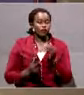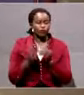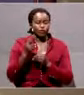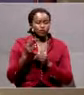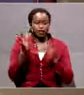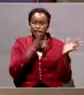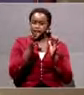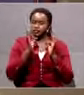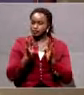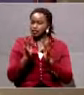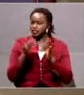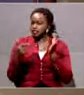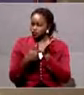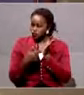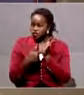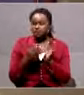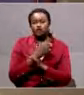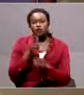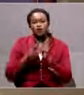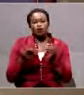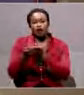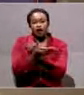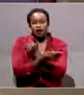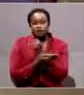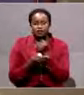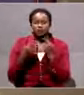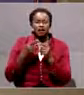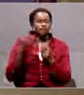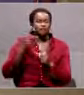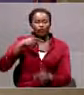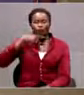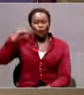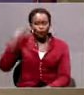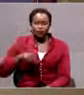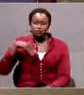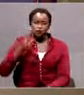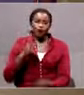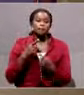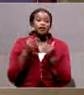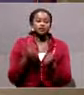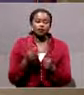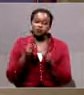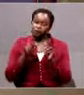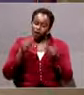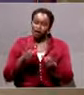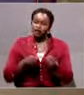the communities could hardly harvest from their gardens. The temperatures were very high. They can now harvest throughout the year. Take a look.